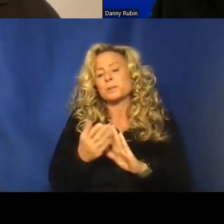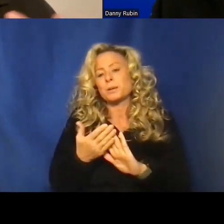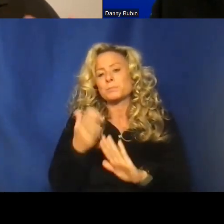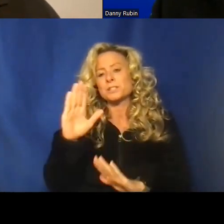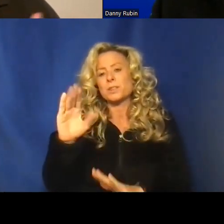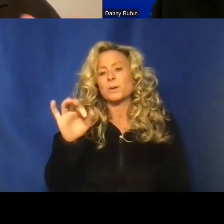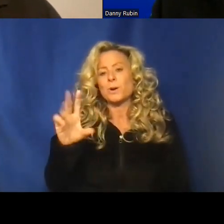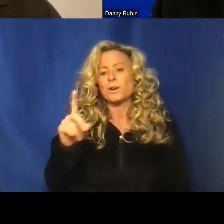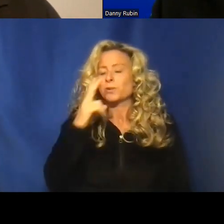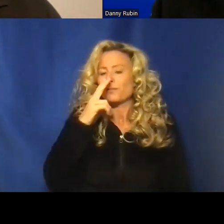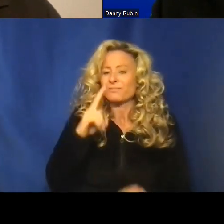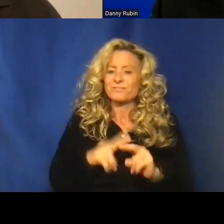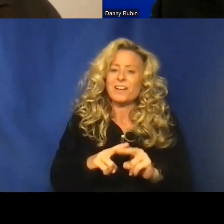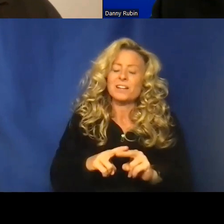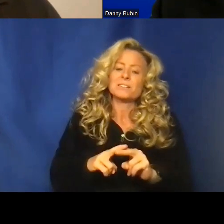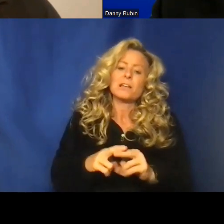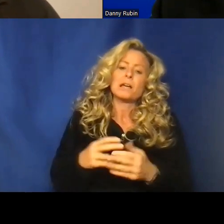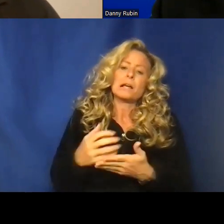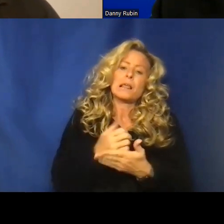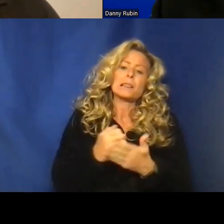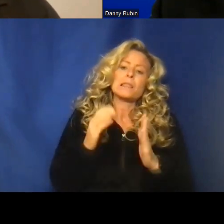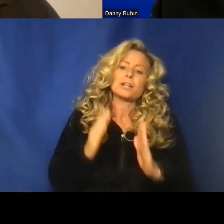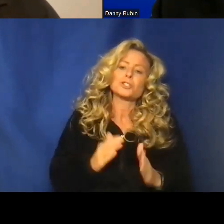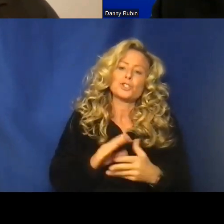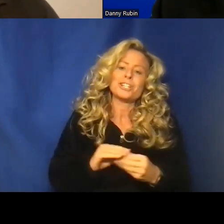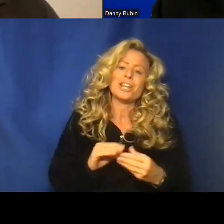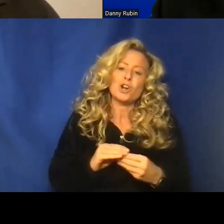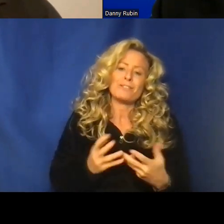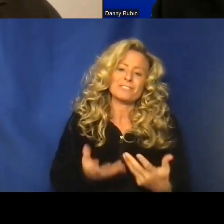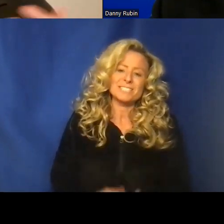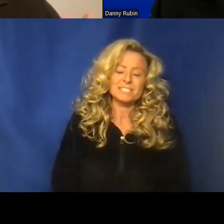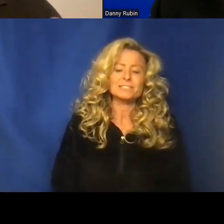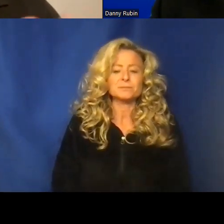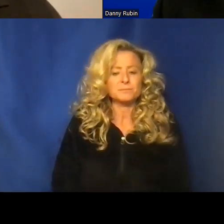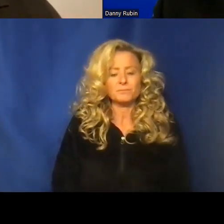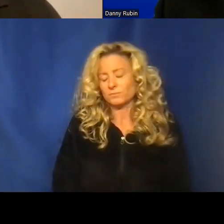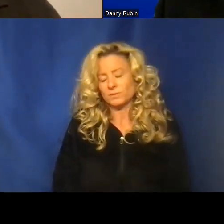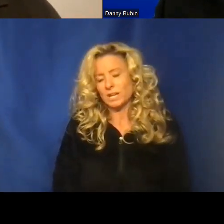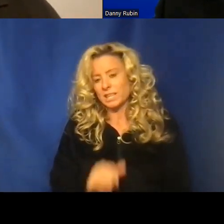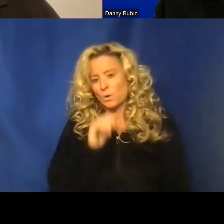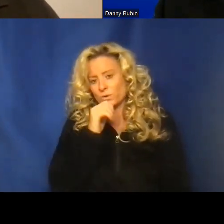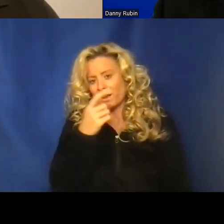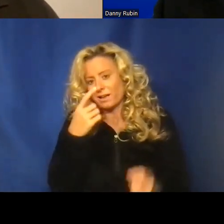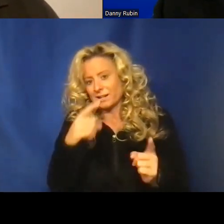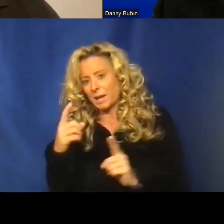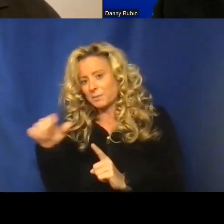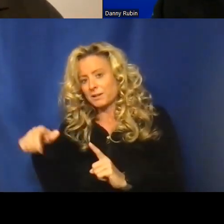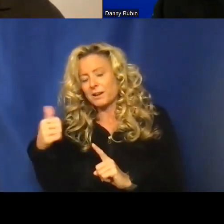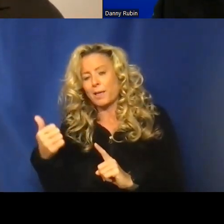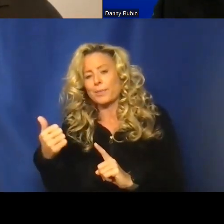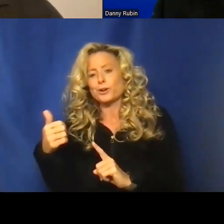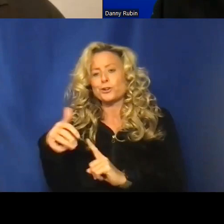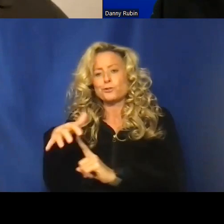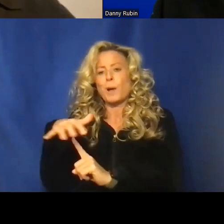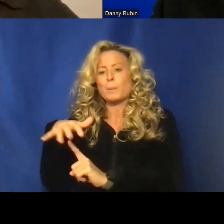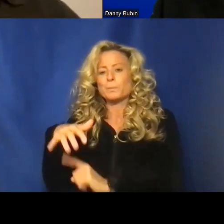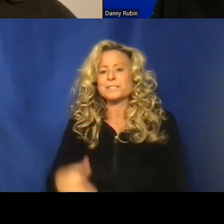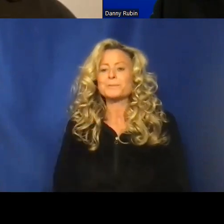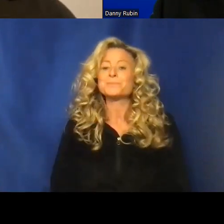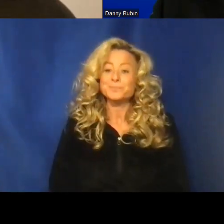it creates really fun collector narratives that might not necessarily exist in other realms.